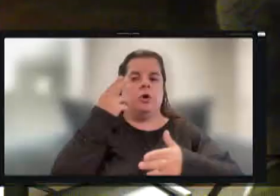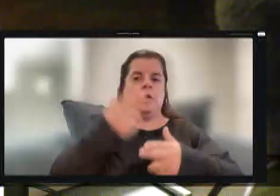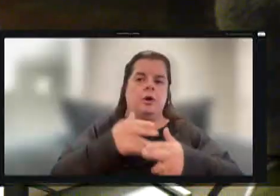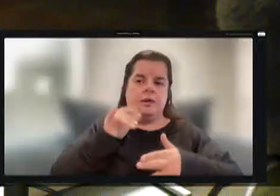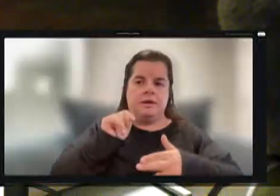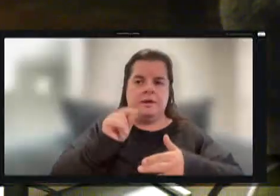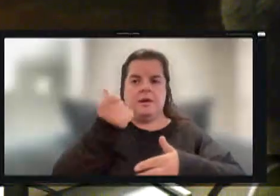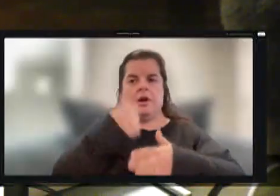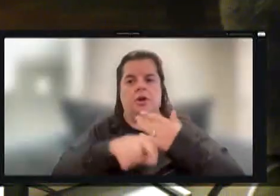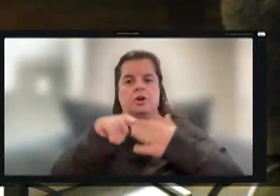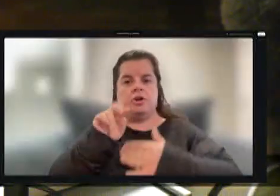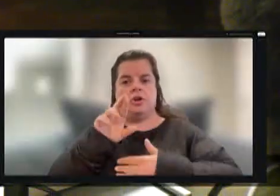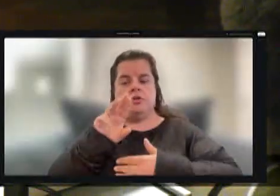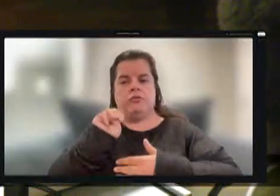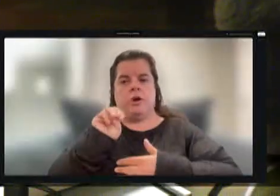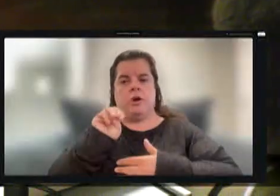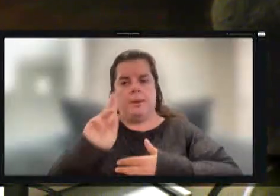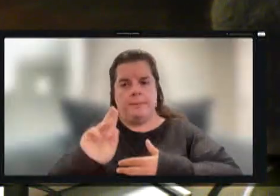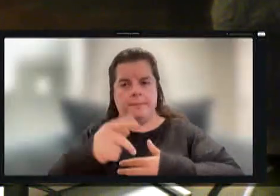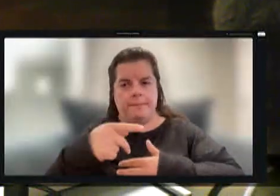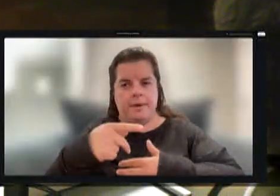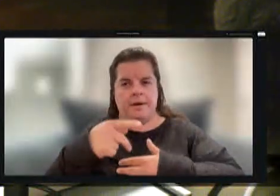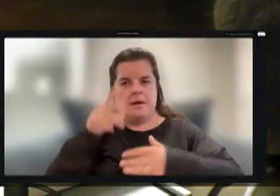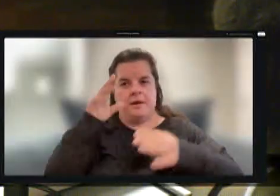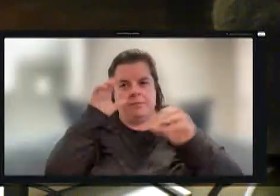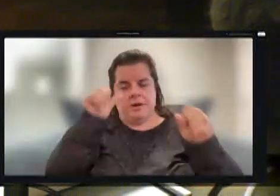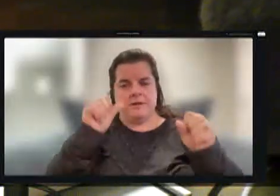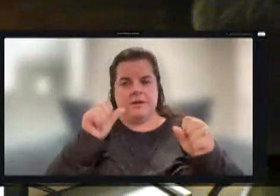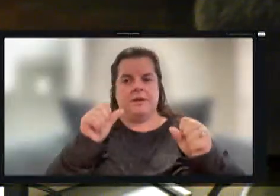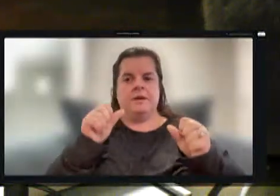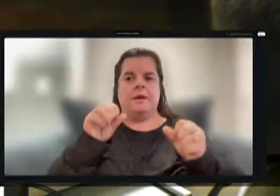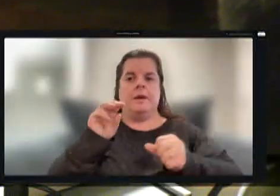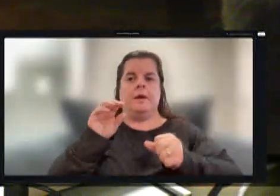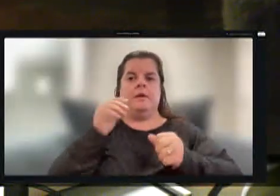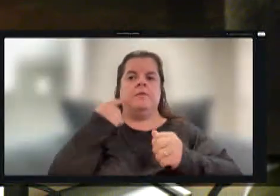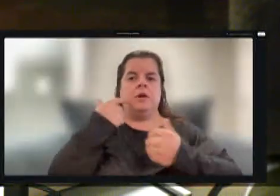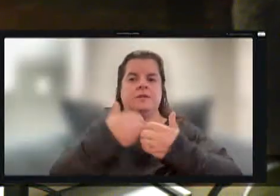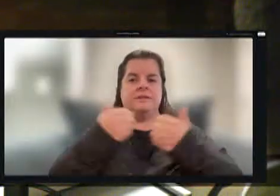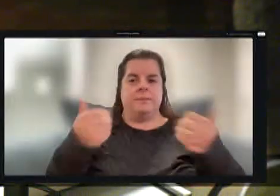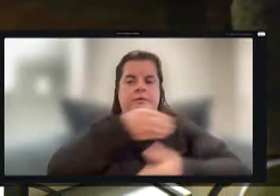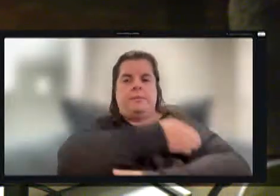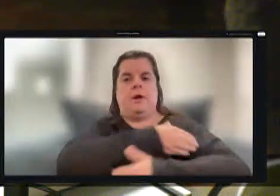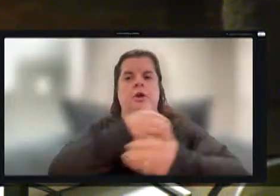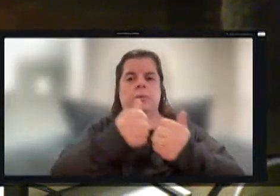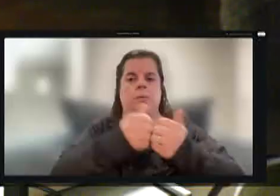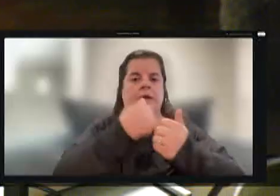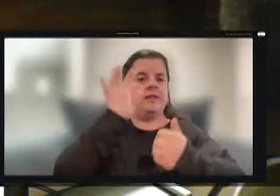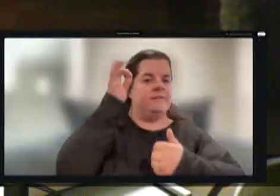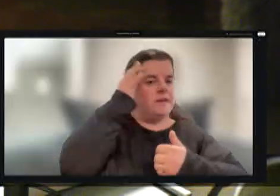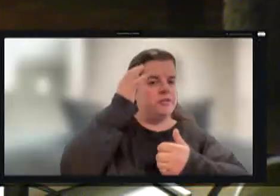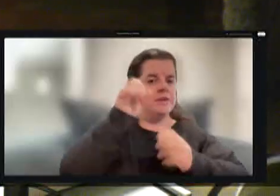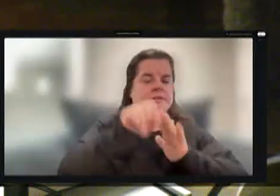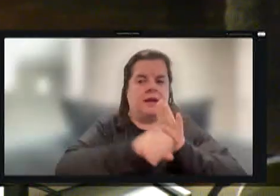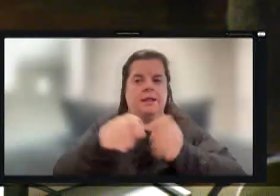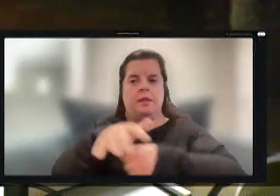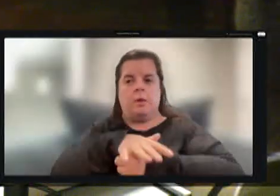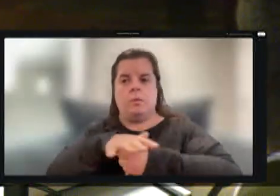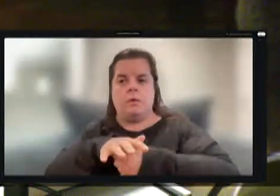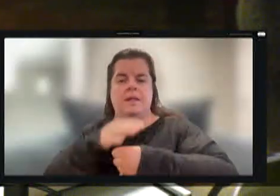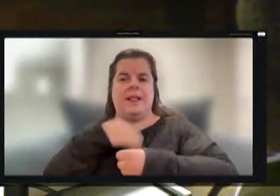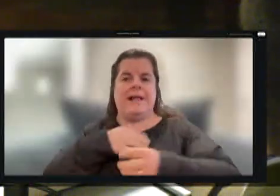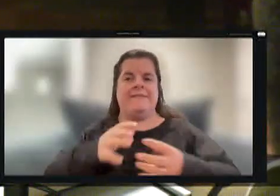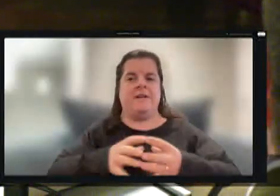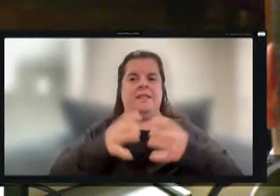administration. I think we need to be very mindful also of the separation of powers between federal, state, and local, and that there is tremendous local